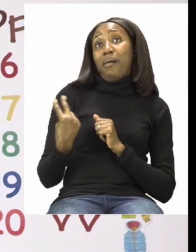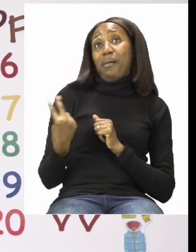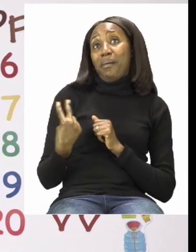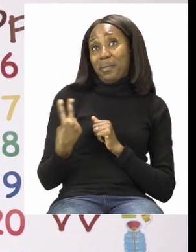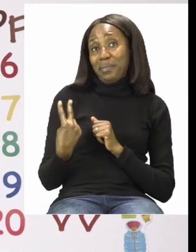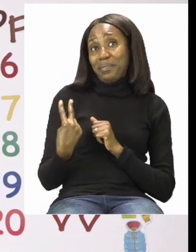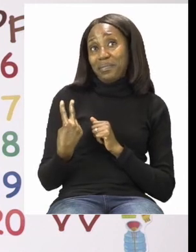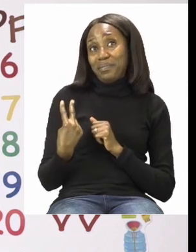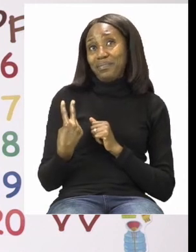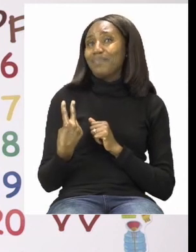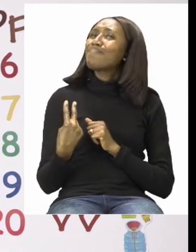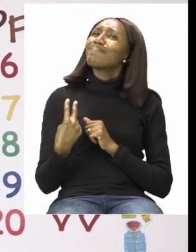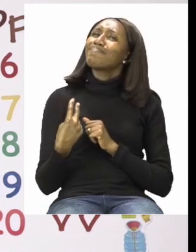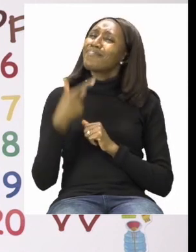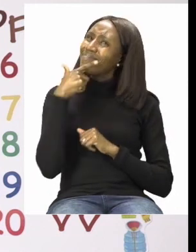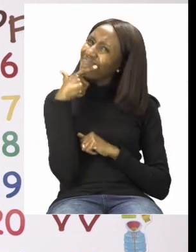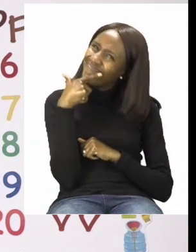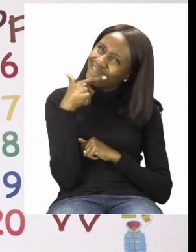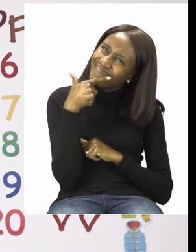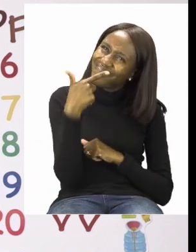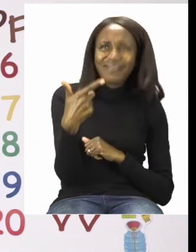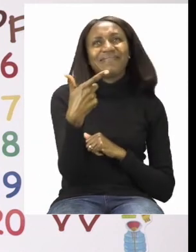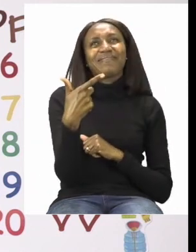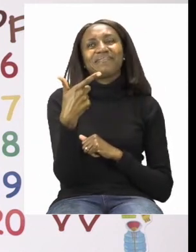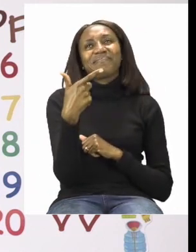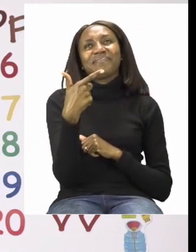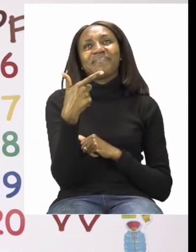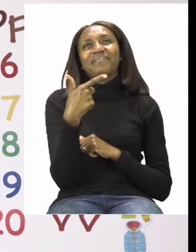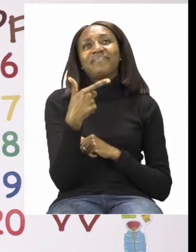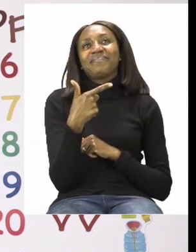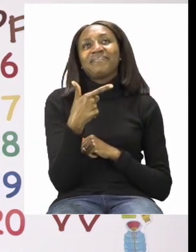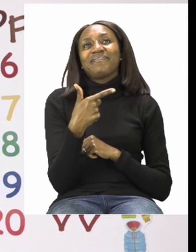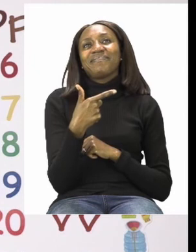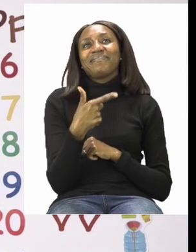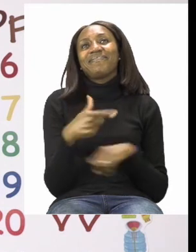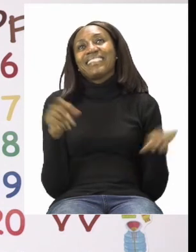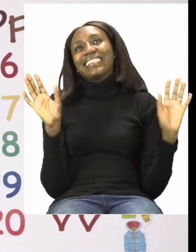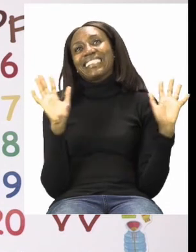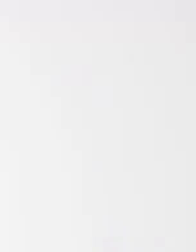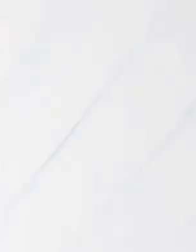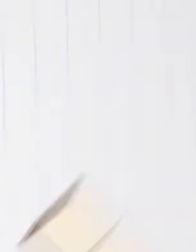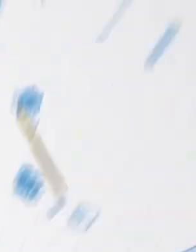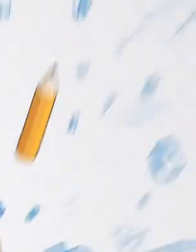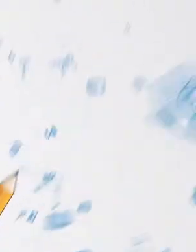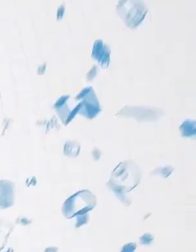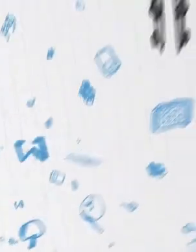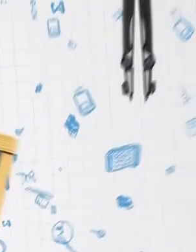I, we would like to say thank you for joining us today and goodbye.